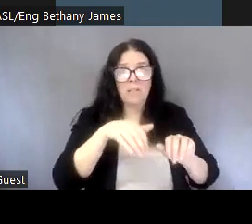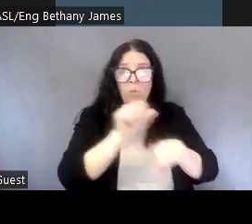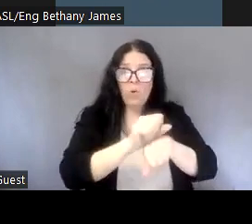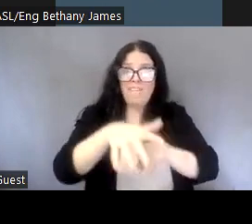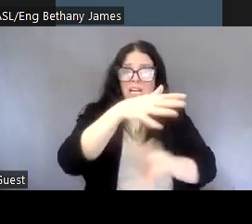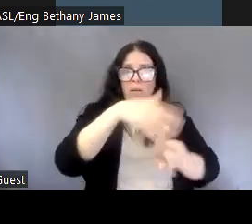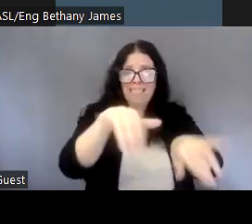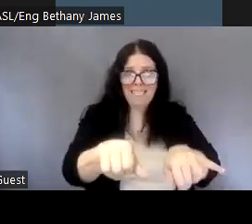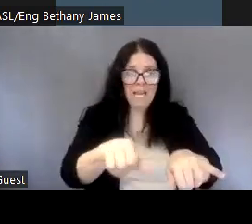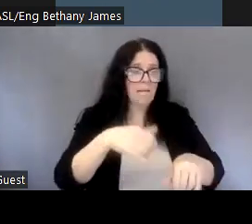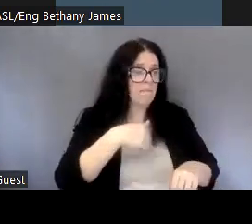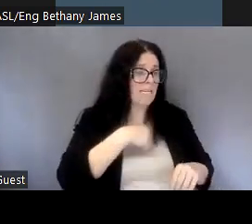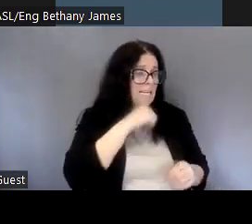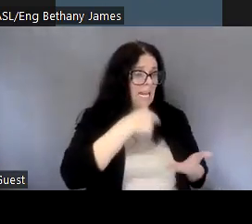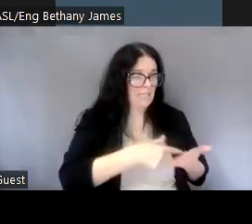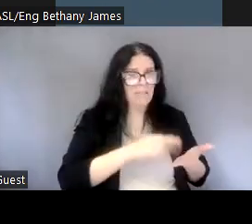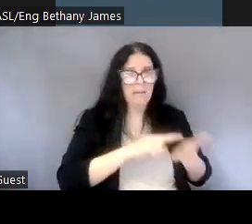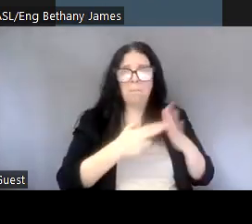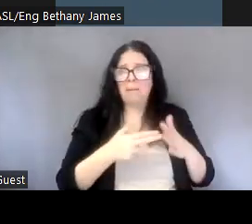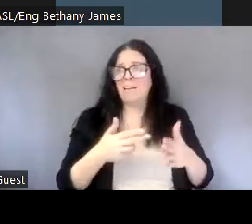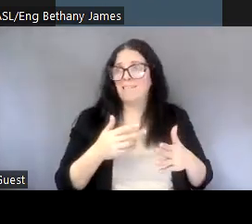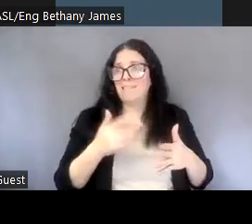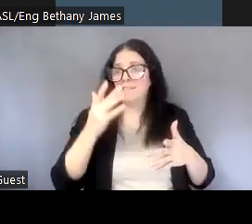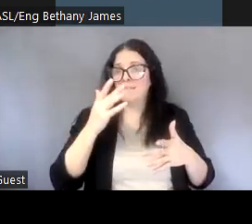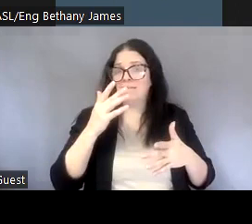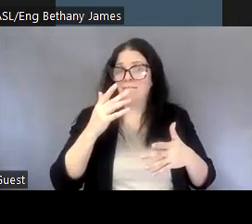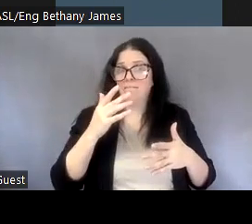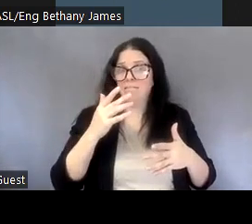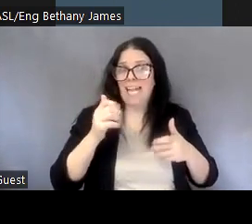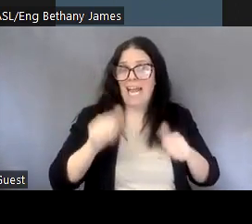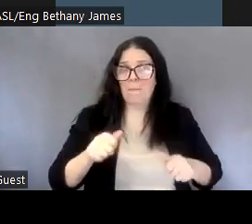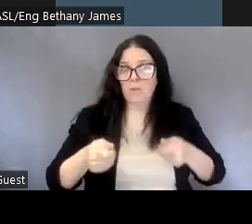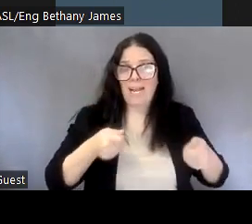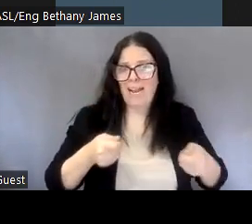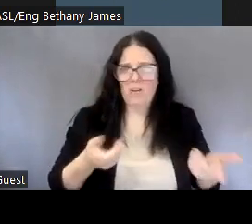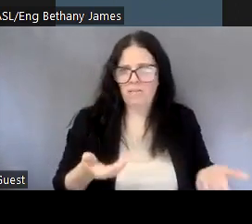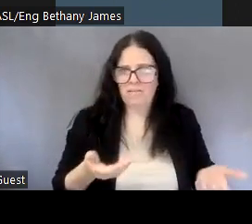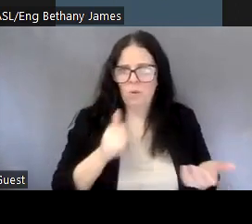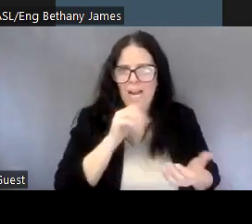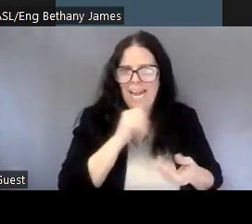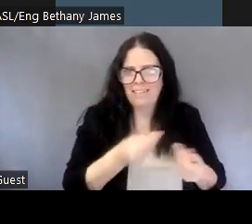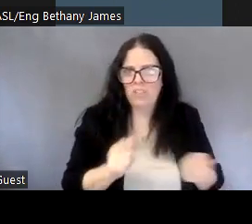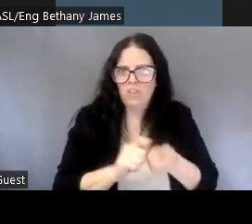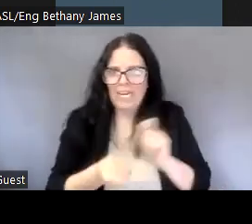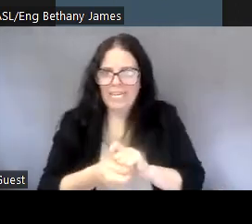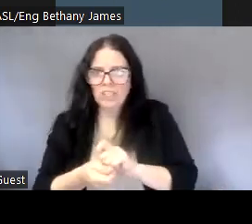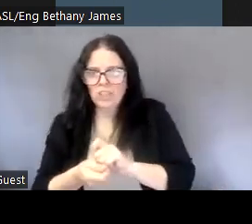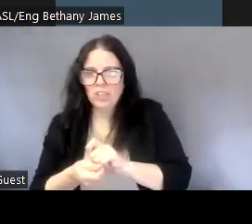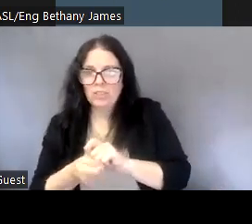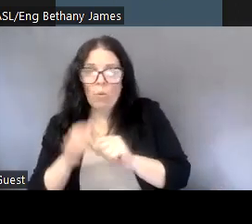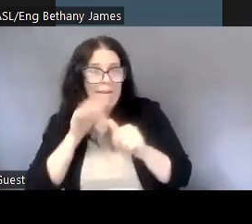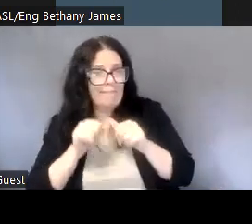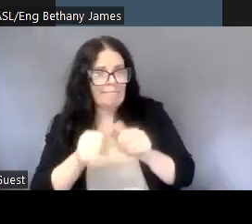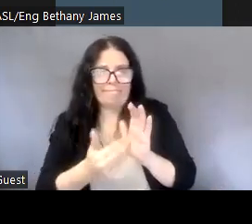environment doesn't change, you're not going to change that person's ability to not have a mental disorder and function effectively within the